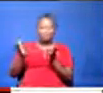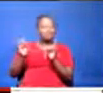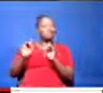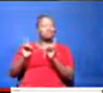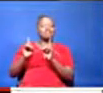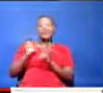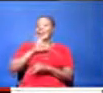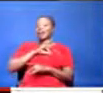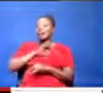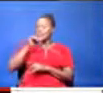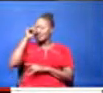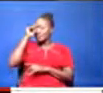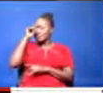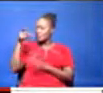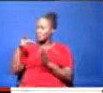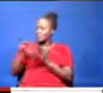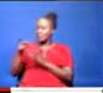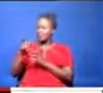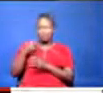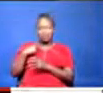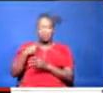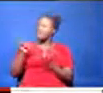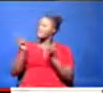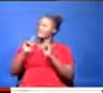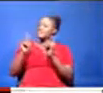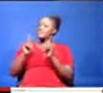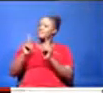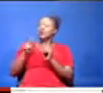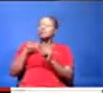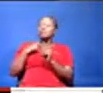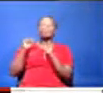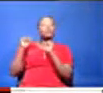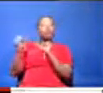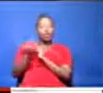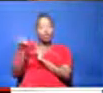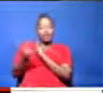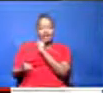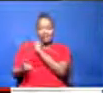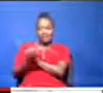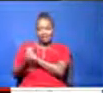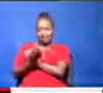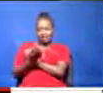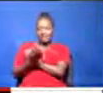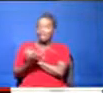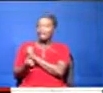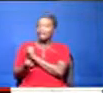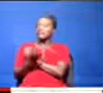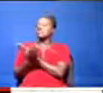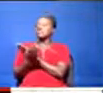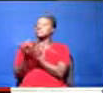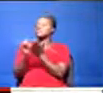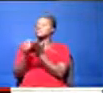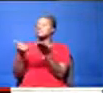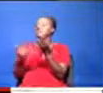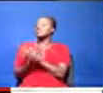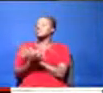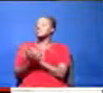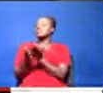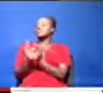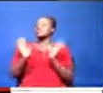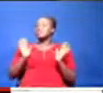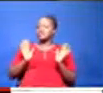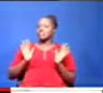government. But I can give some advice. And advice, as you know, is just what it is. I mean, it